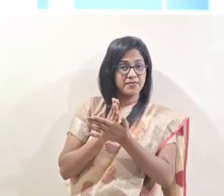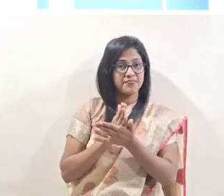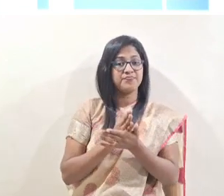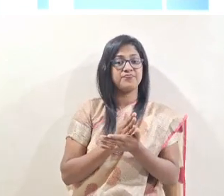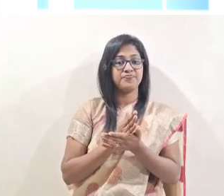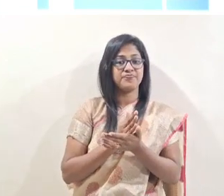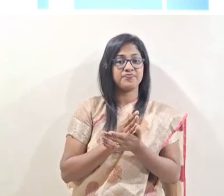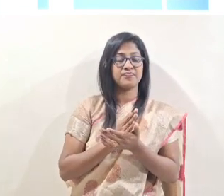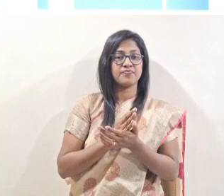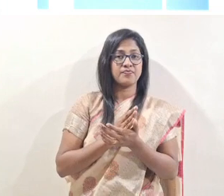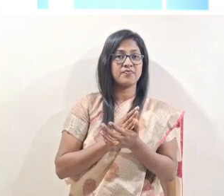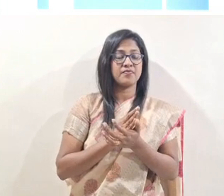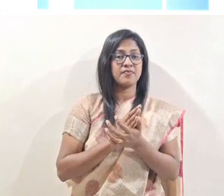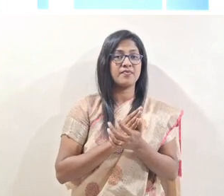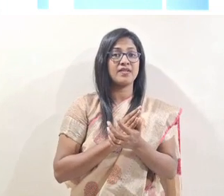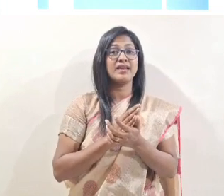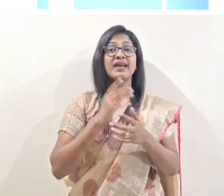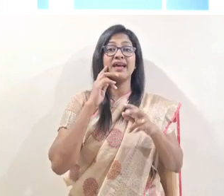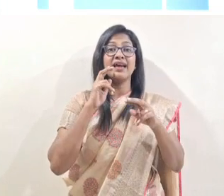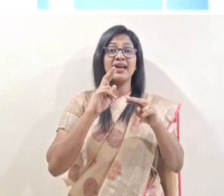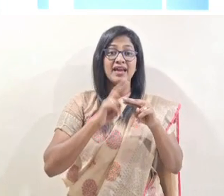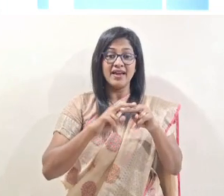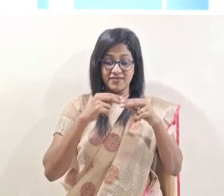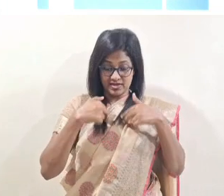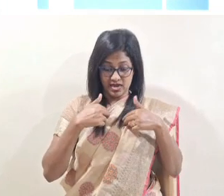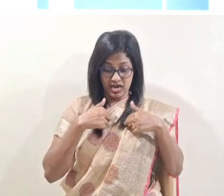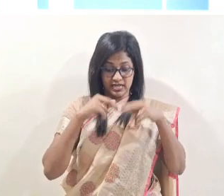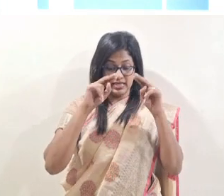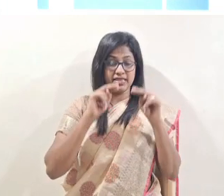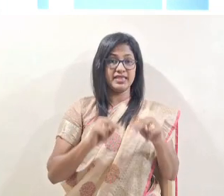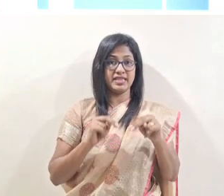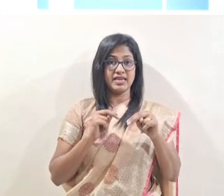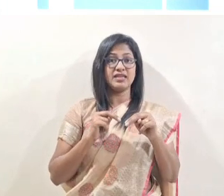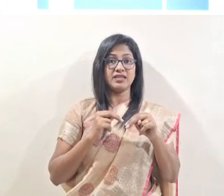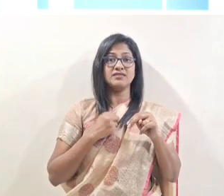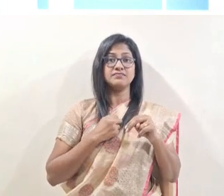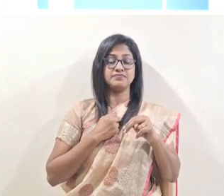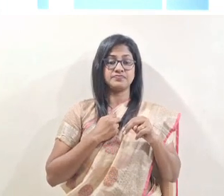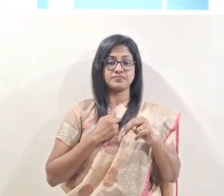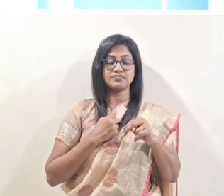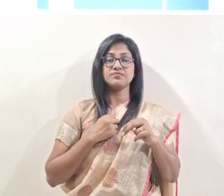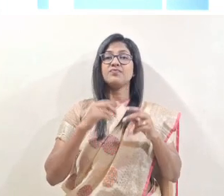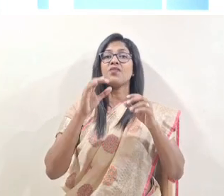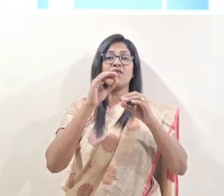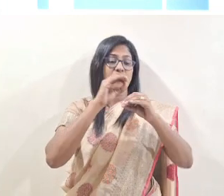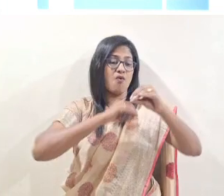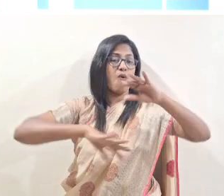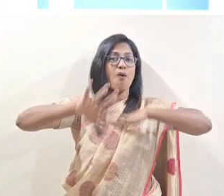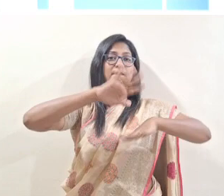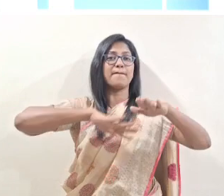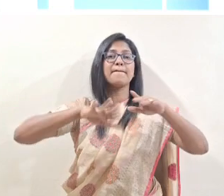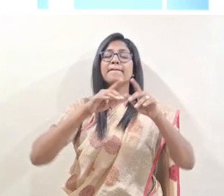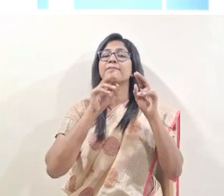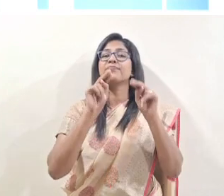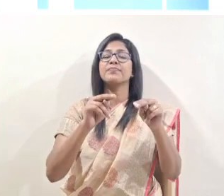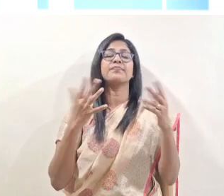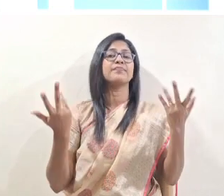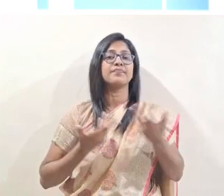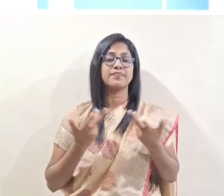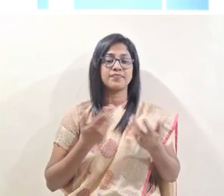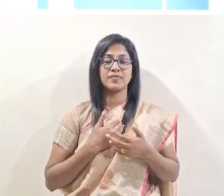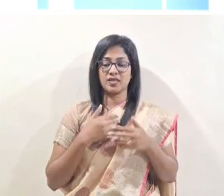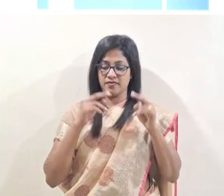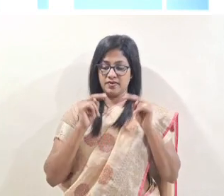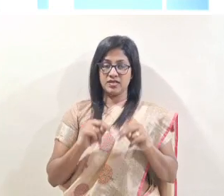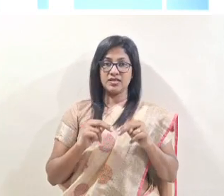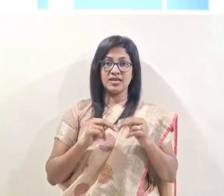Now, so if we come to our requirements, what is that an operator requires? So we